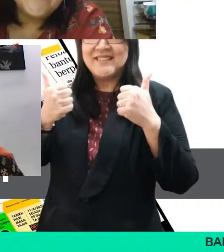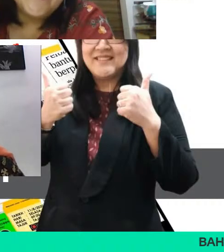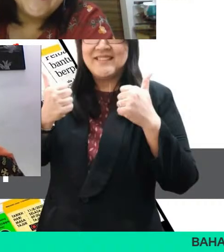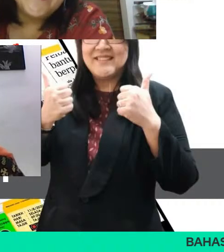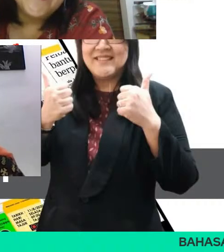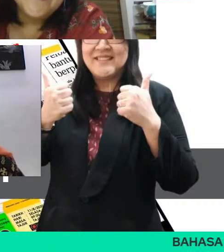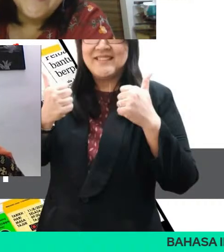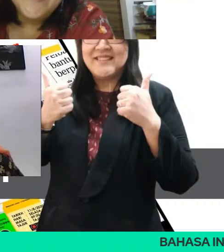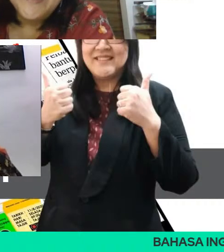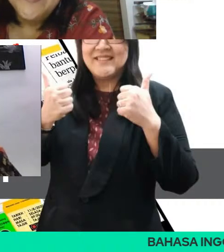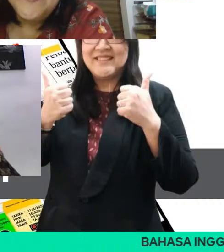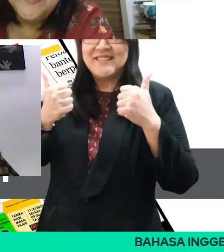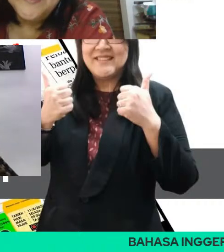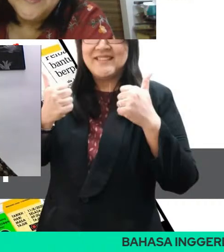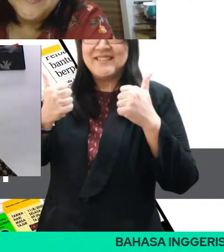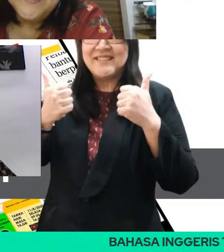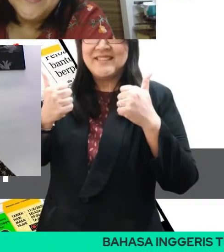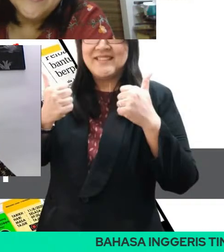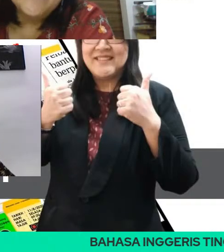announce.